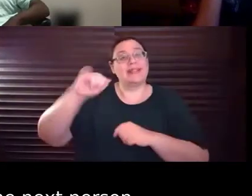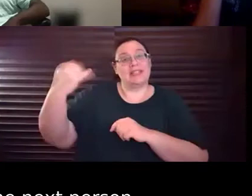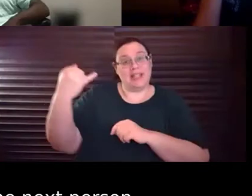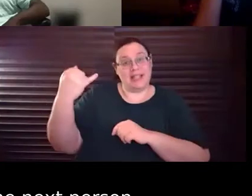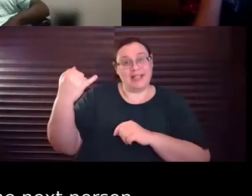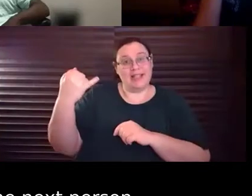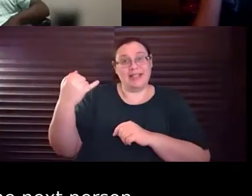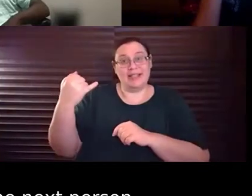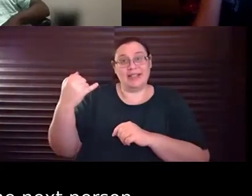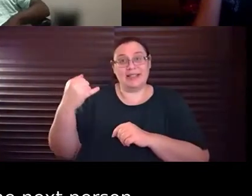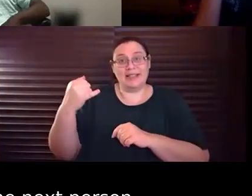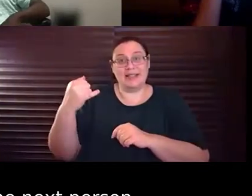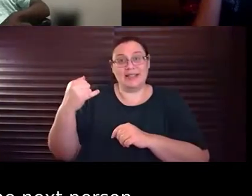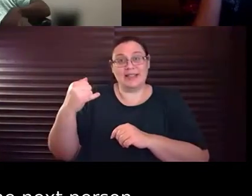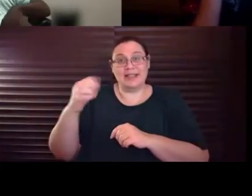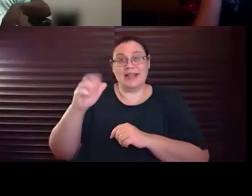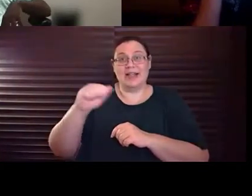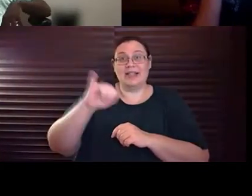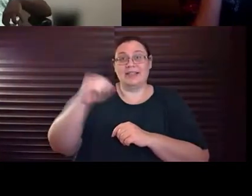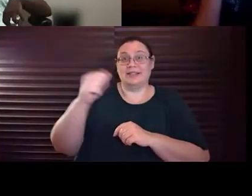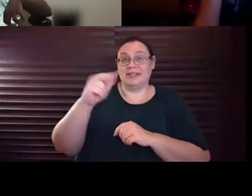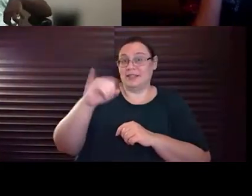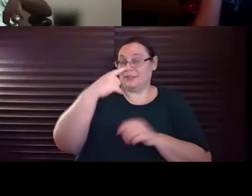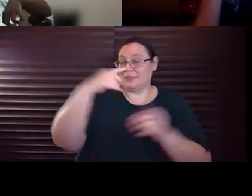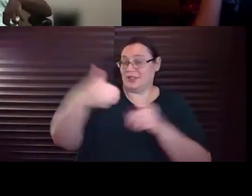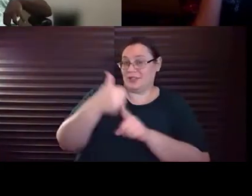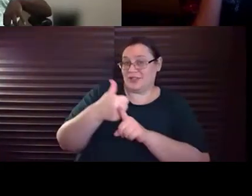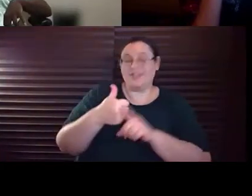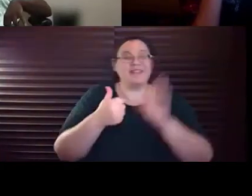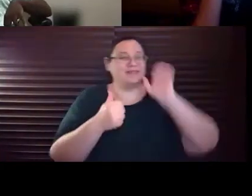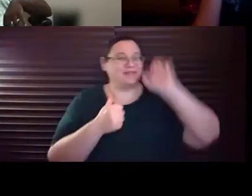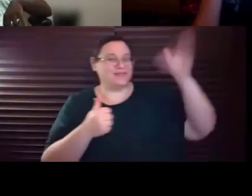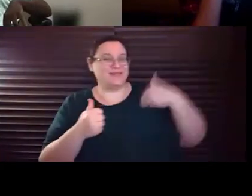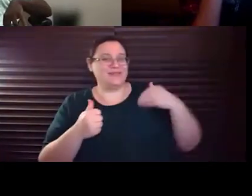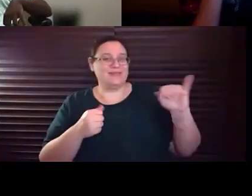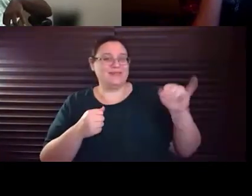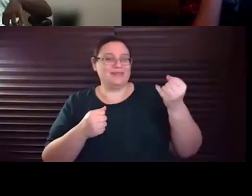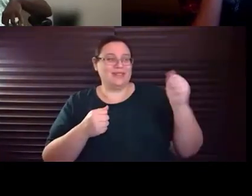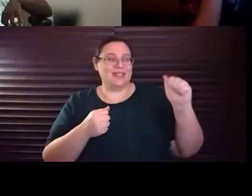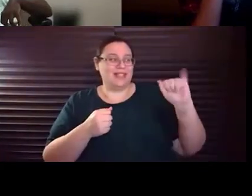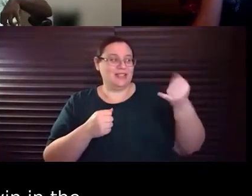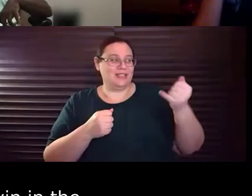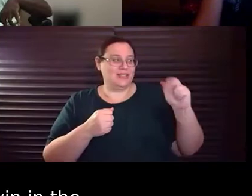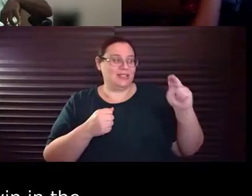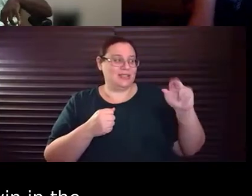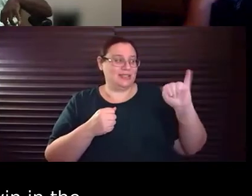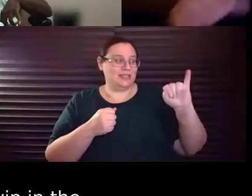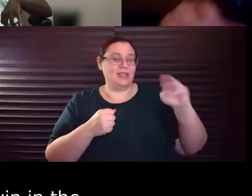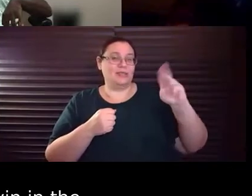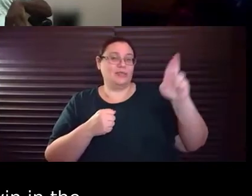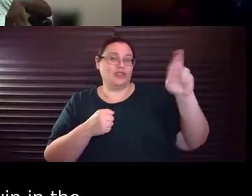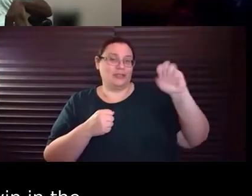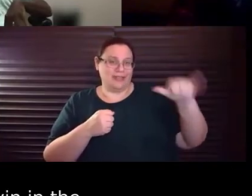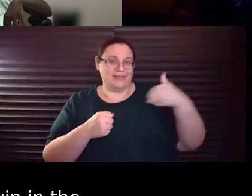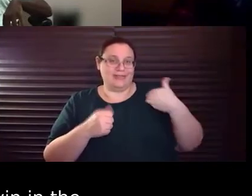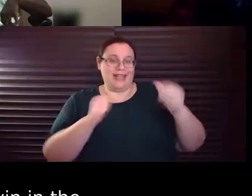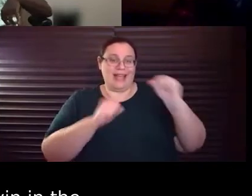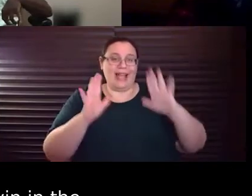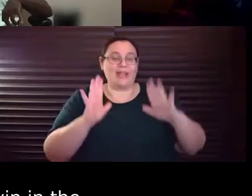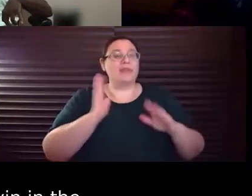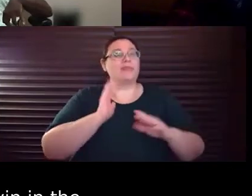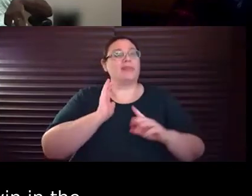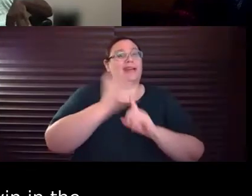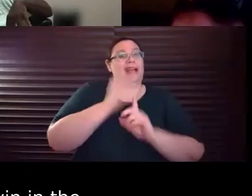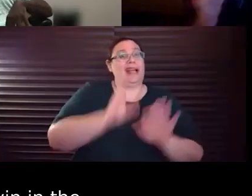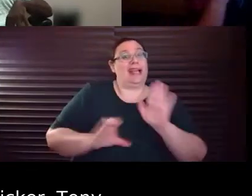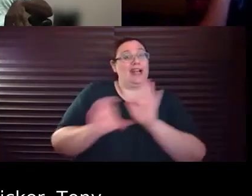AJ, introduce yourself. Yeah, so my name is AJ Murray. I'm an actor, and I played Kevin in the film,